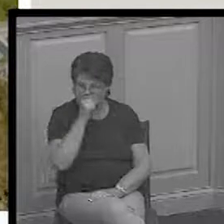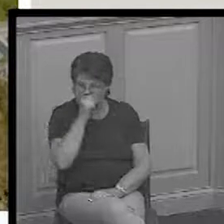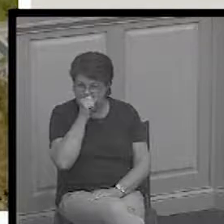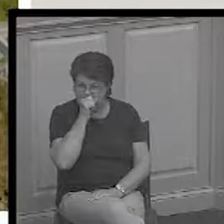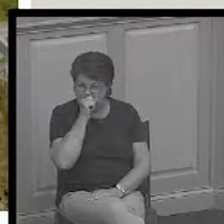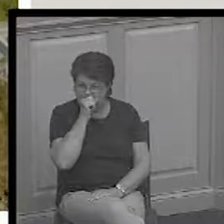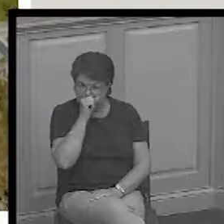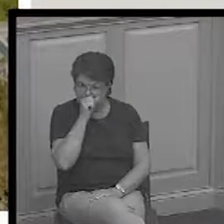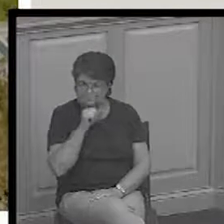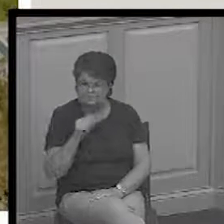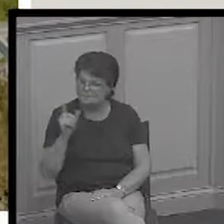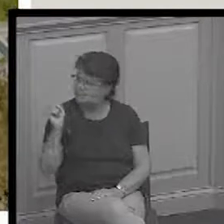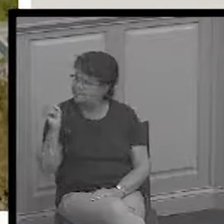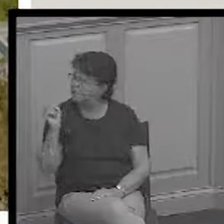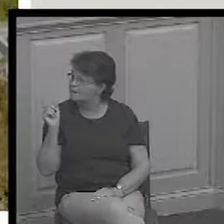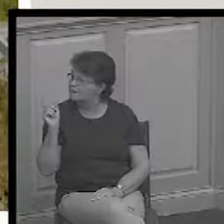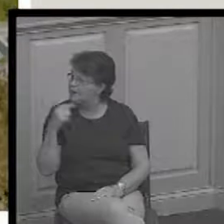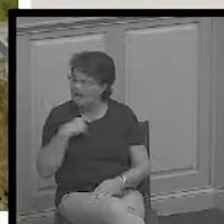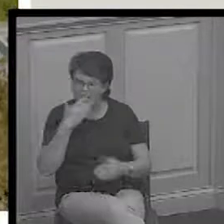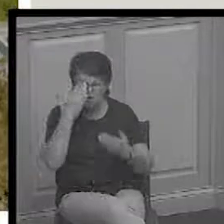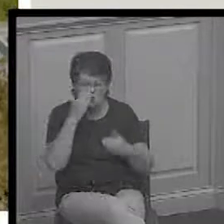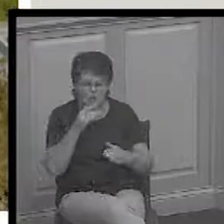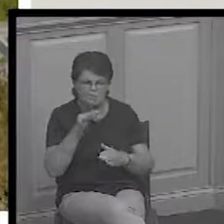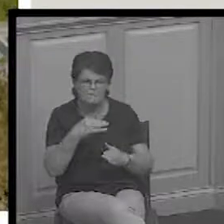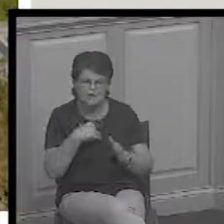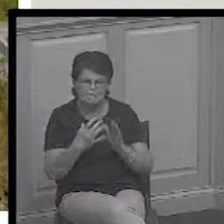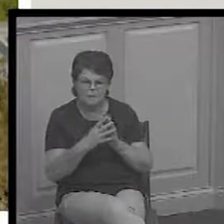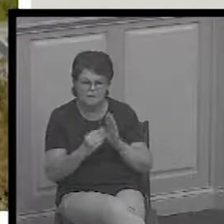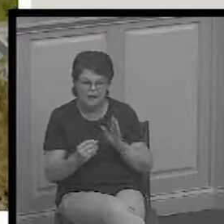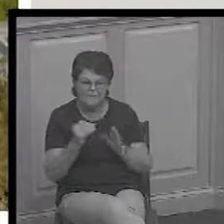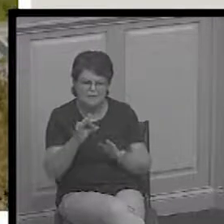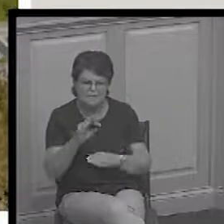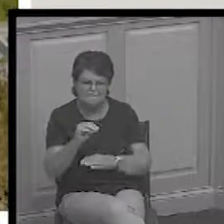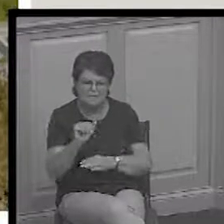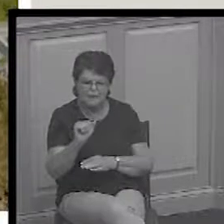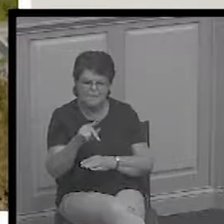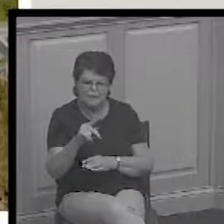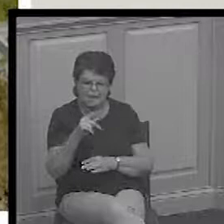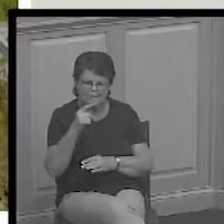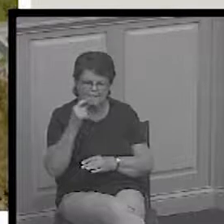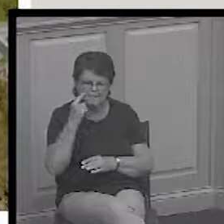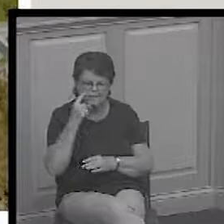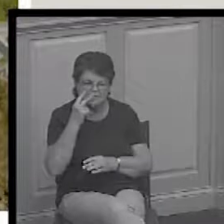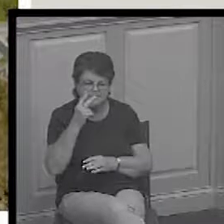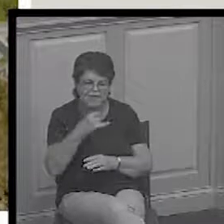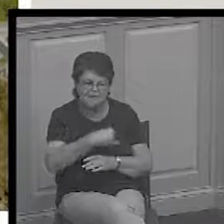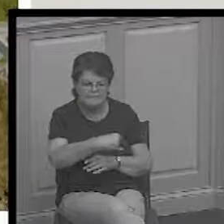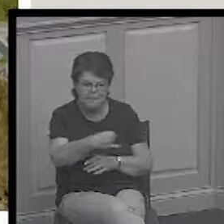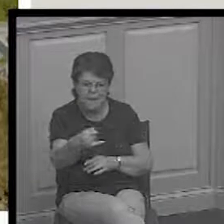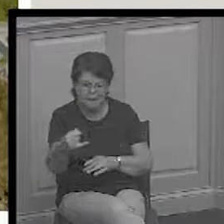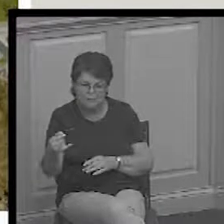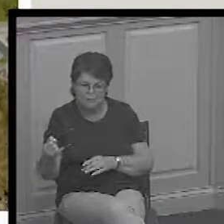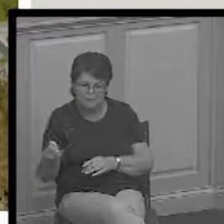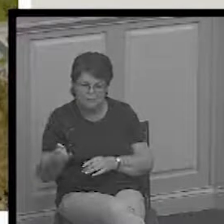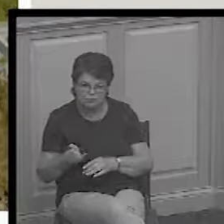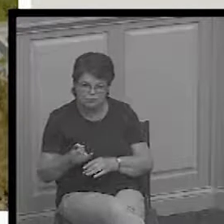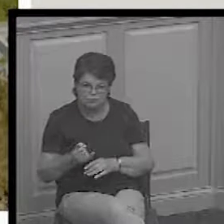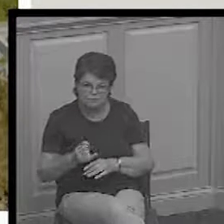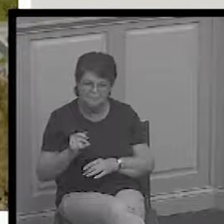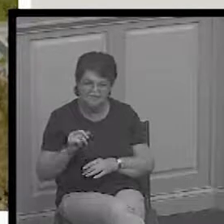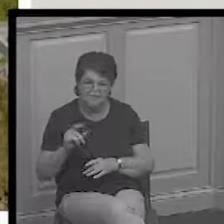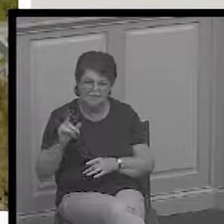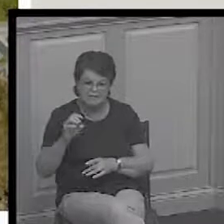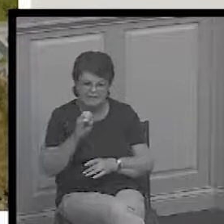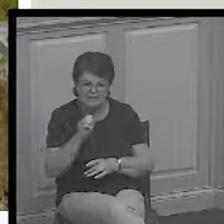This is the district. I don't know if you have a copy of the map. I thought it would be helpful for you to see the boundaries. Takes in KSD, down